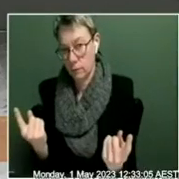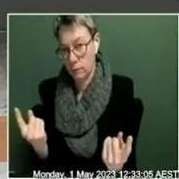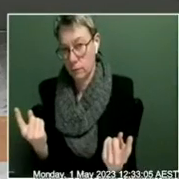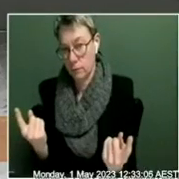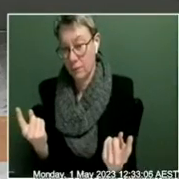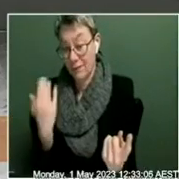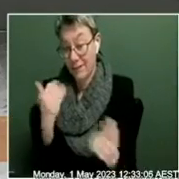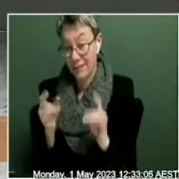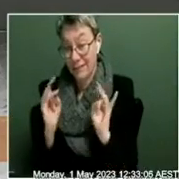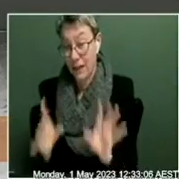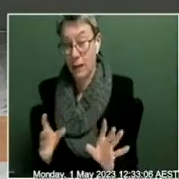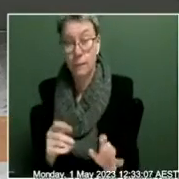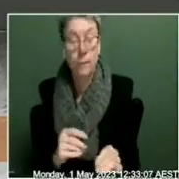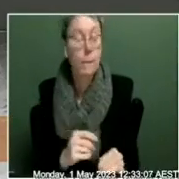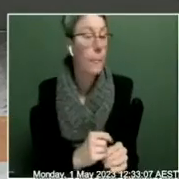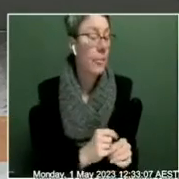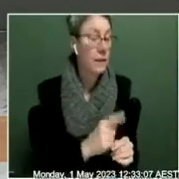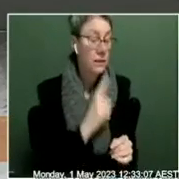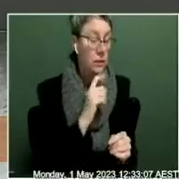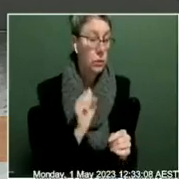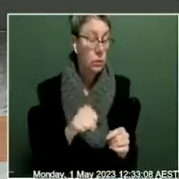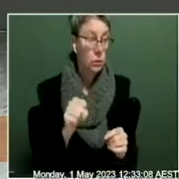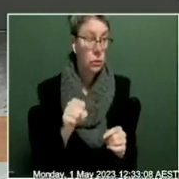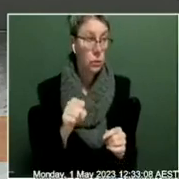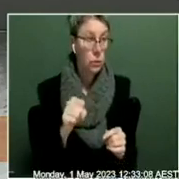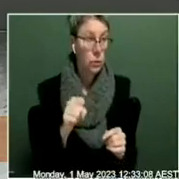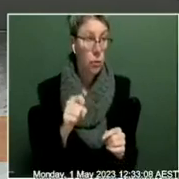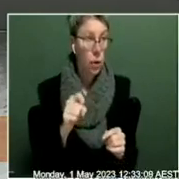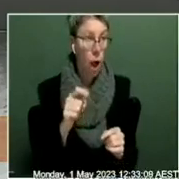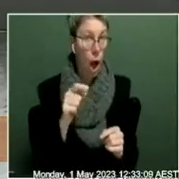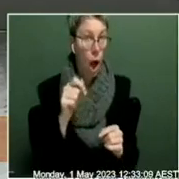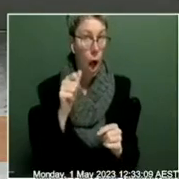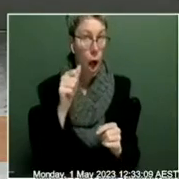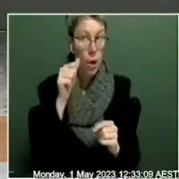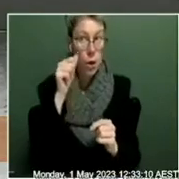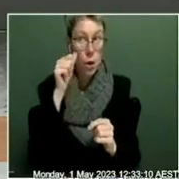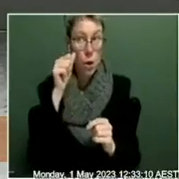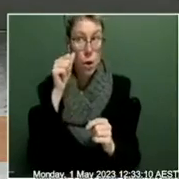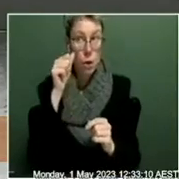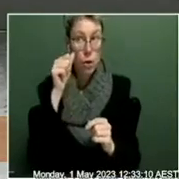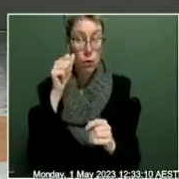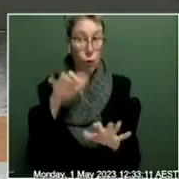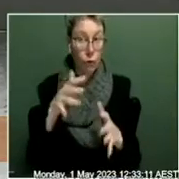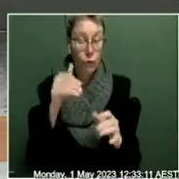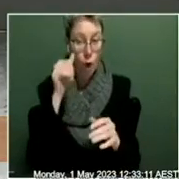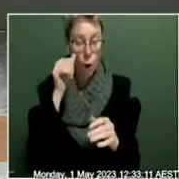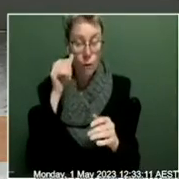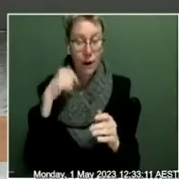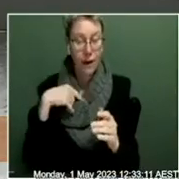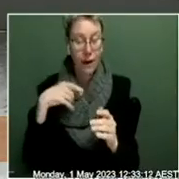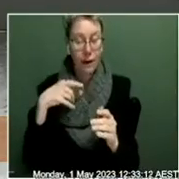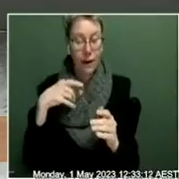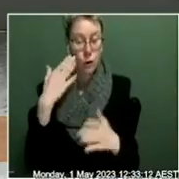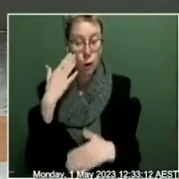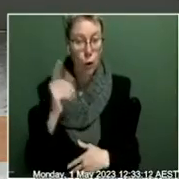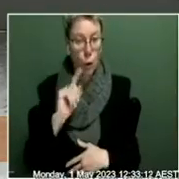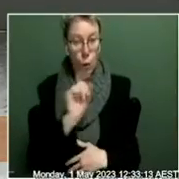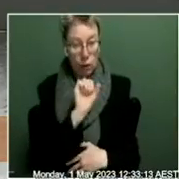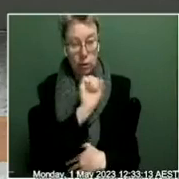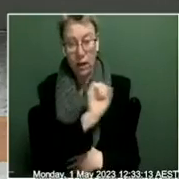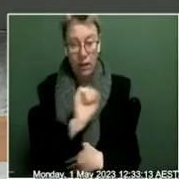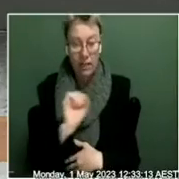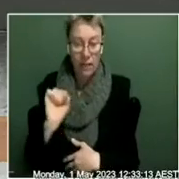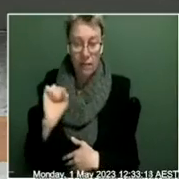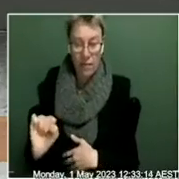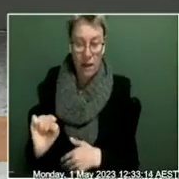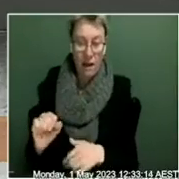it in more detail. There is a recommendation about auditing and